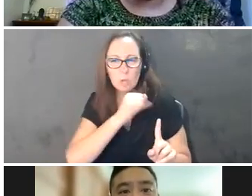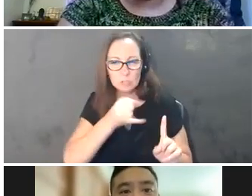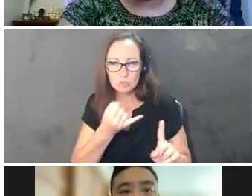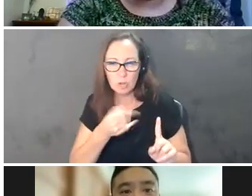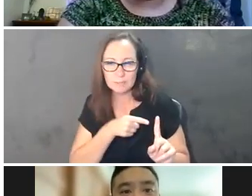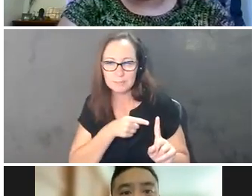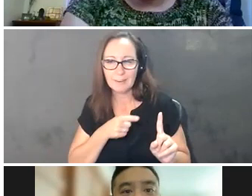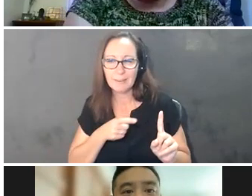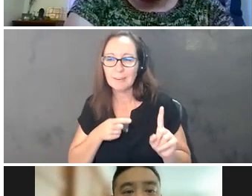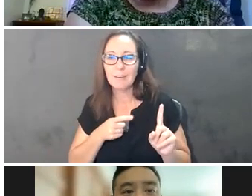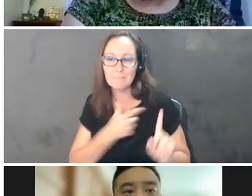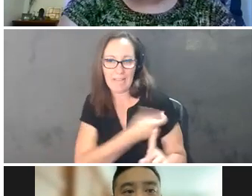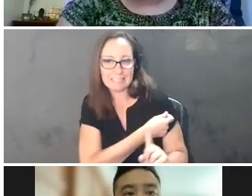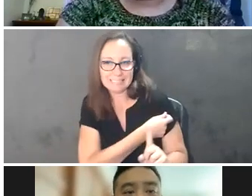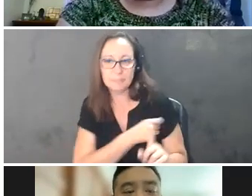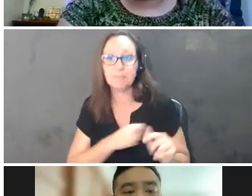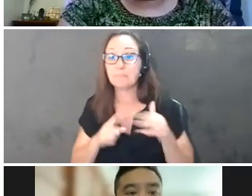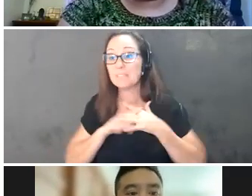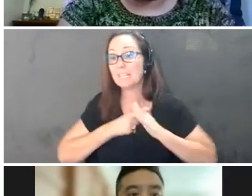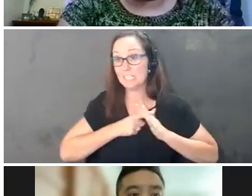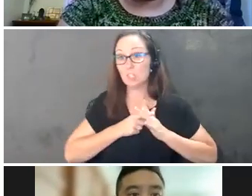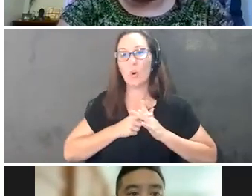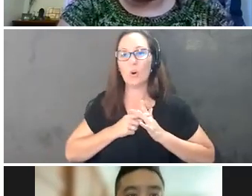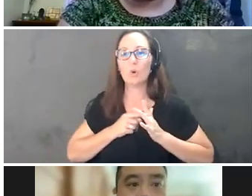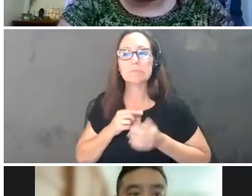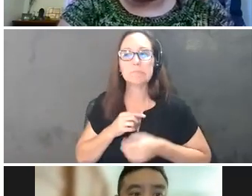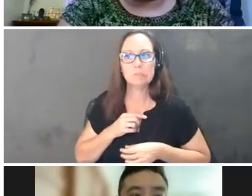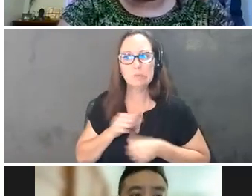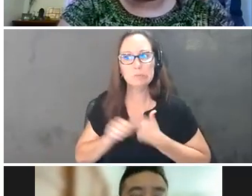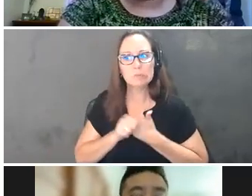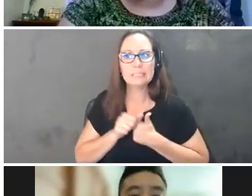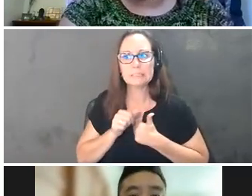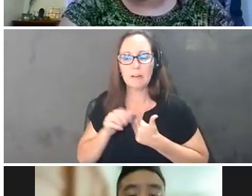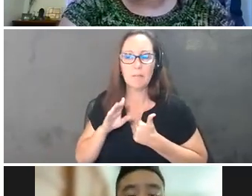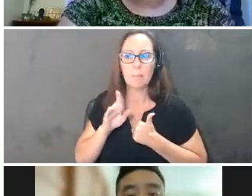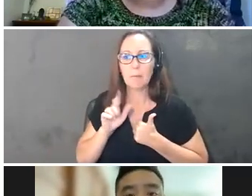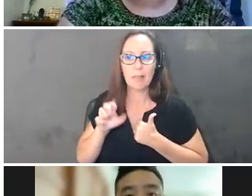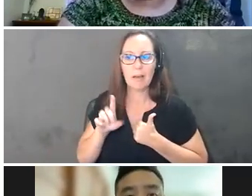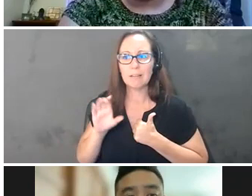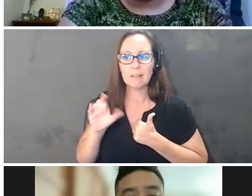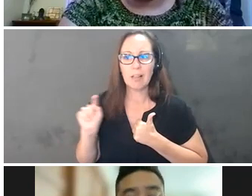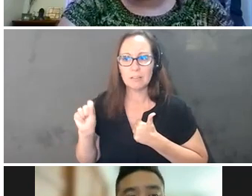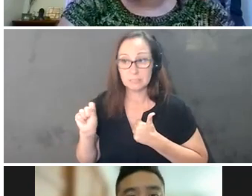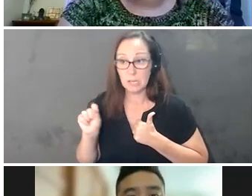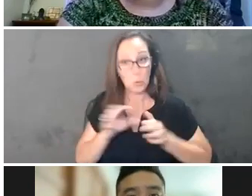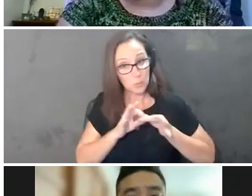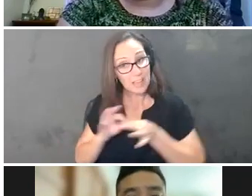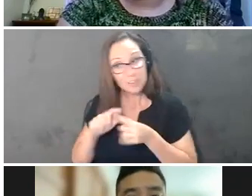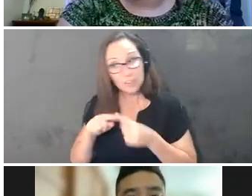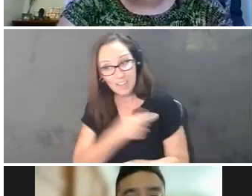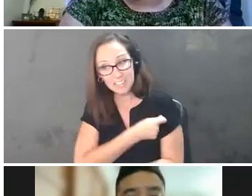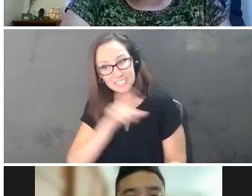vaccine, since there was initially a risk of blood clots, do you think that those were related to the